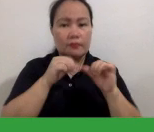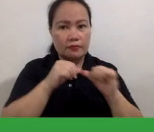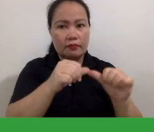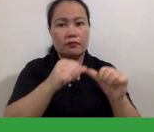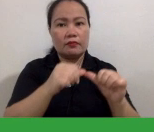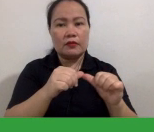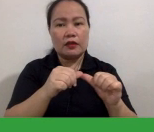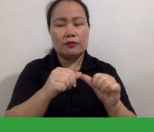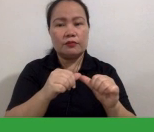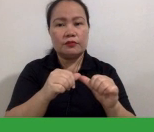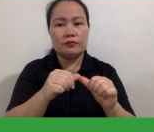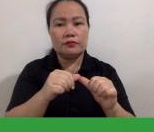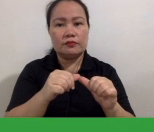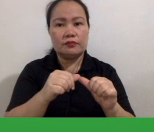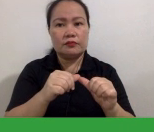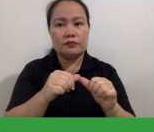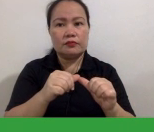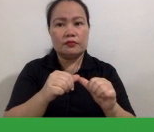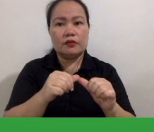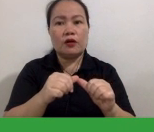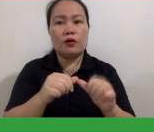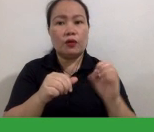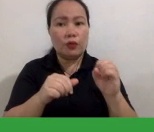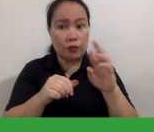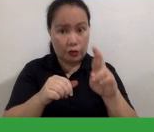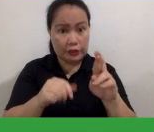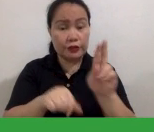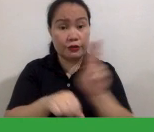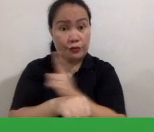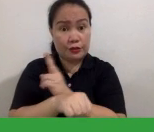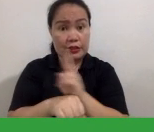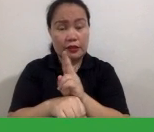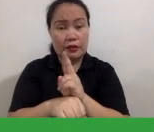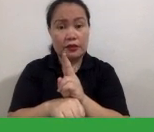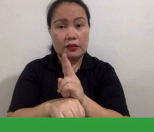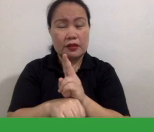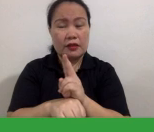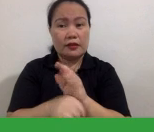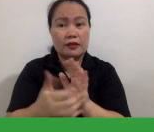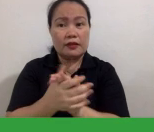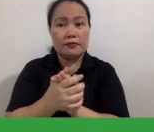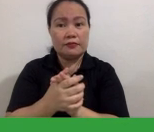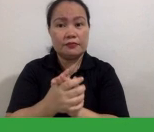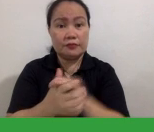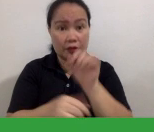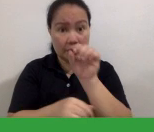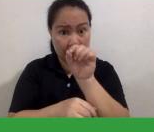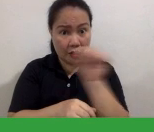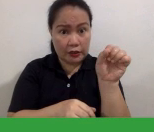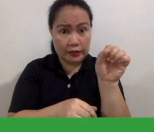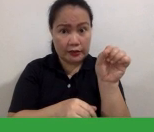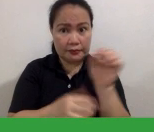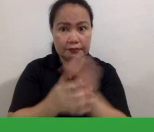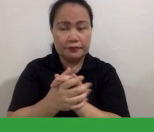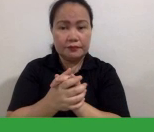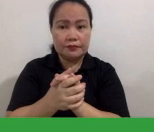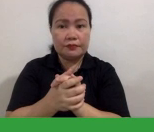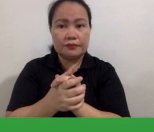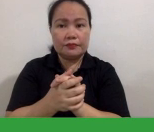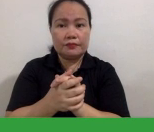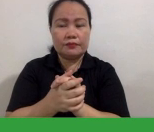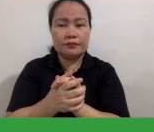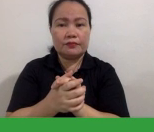equal to negative 2.33 na pwede rin nating ilagay, i-rewrite using the vinculum o yung